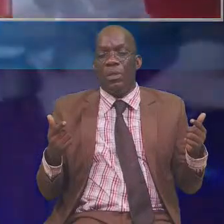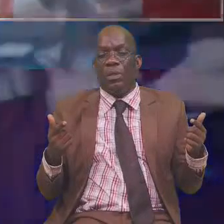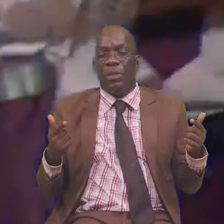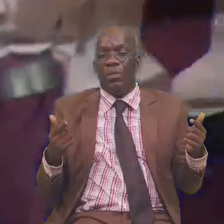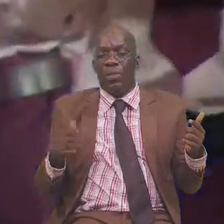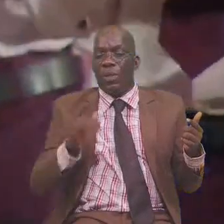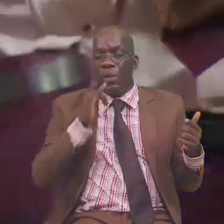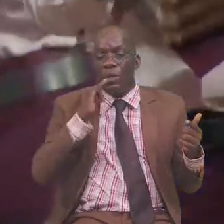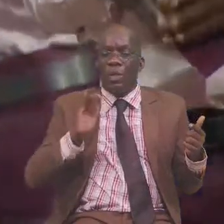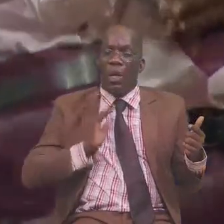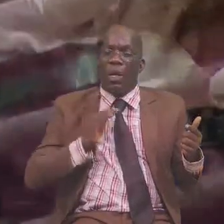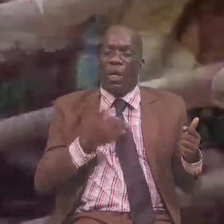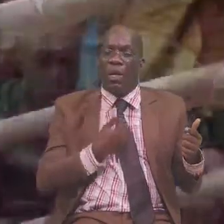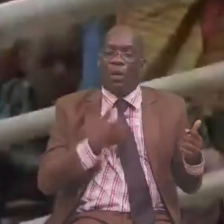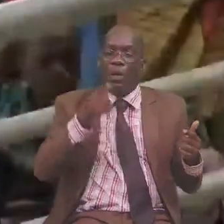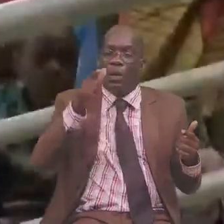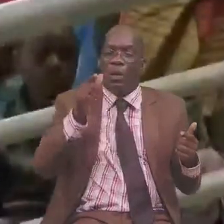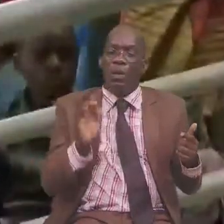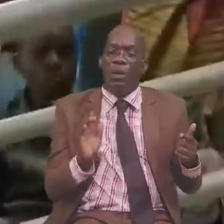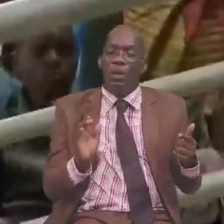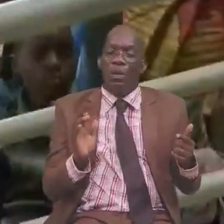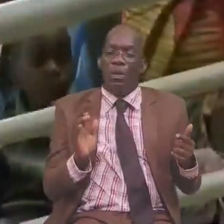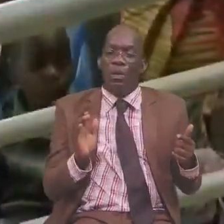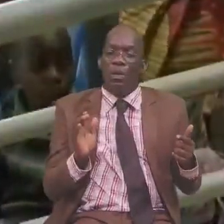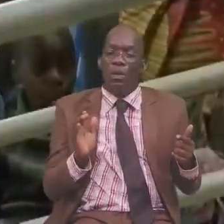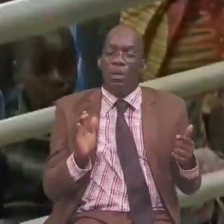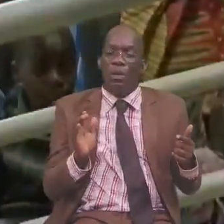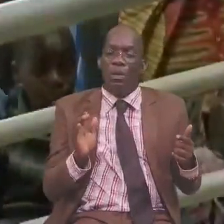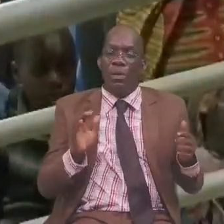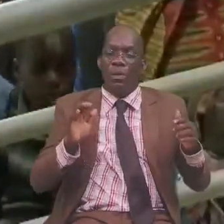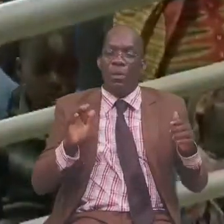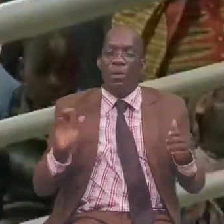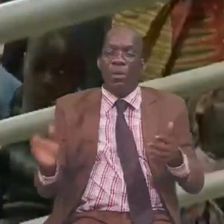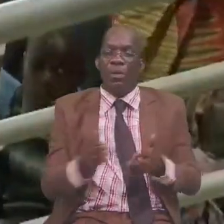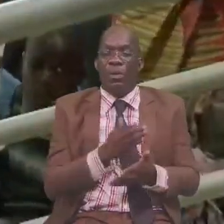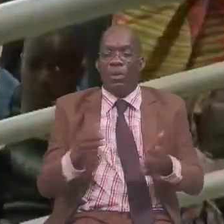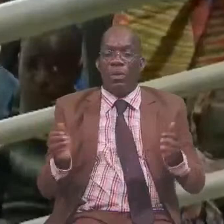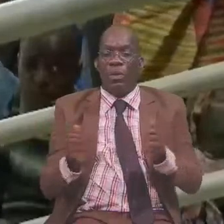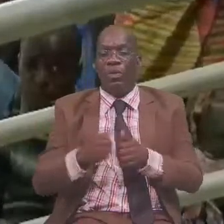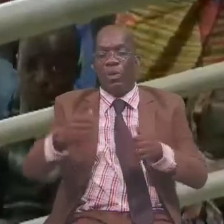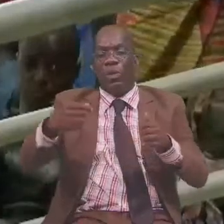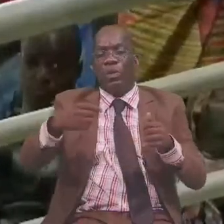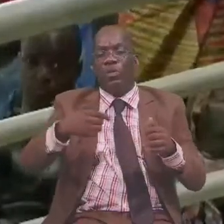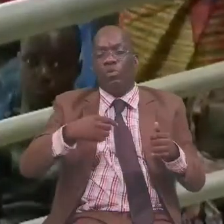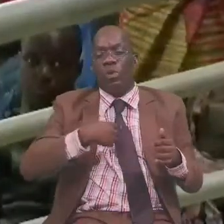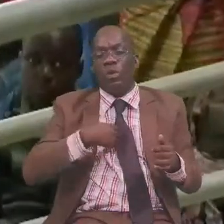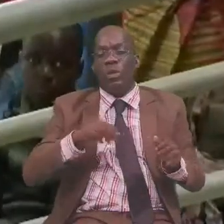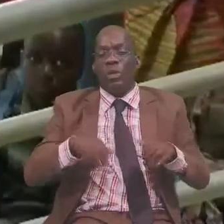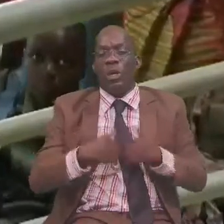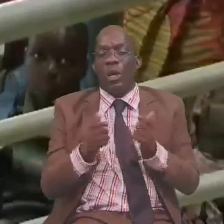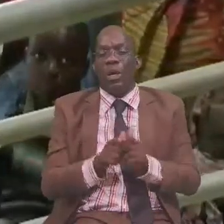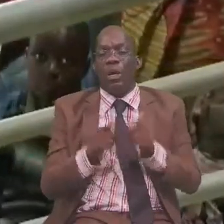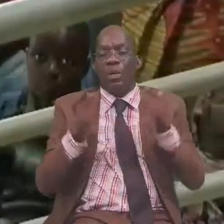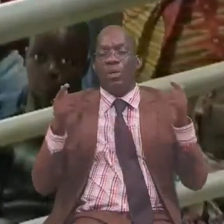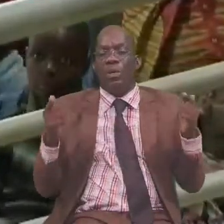great is our God. Sing with me, how